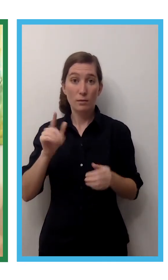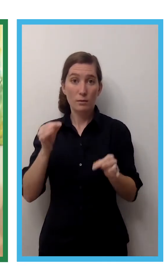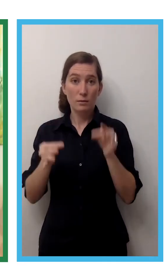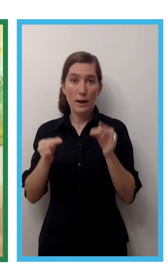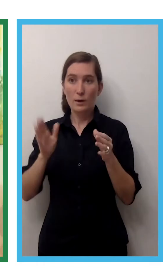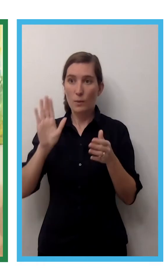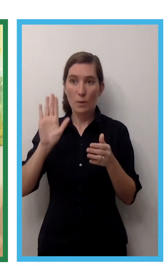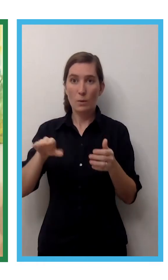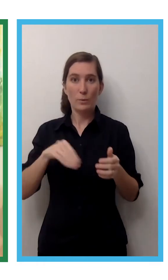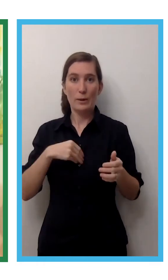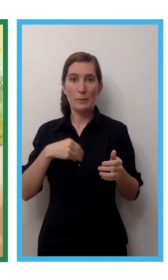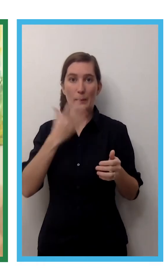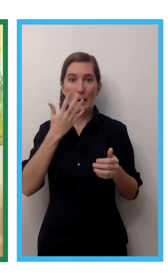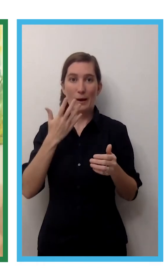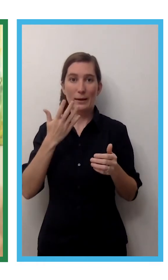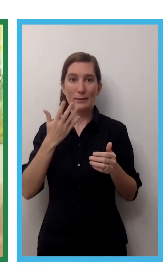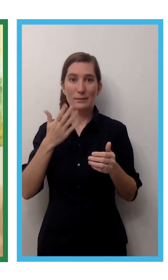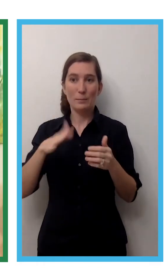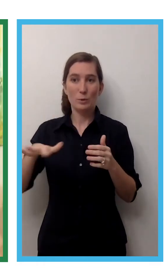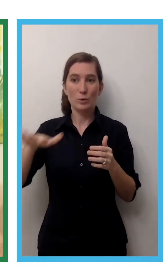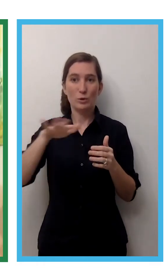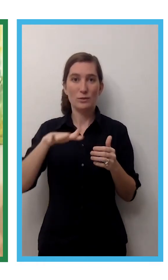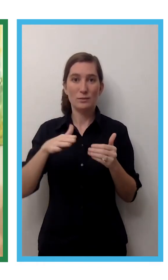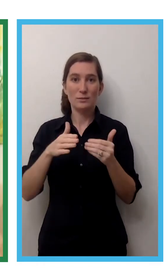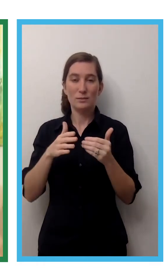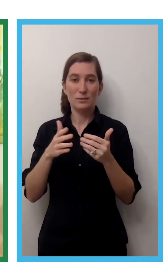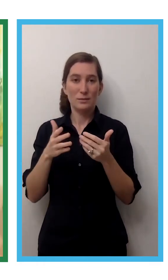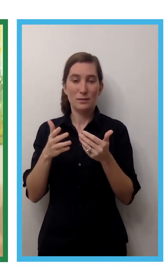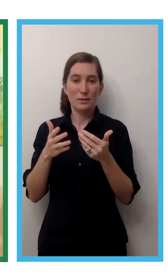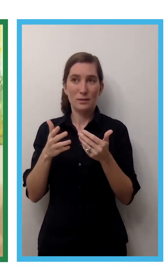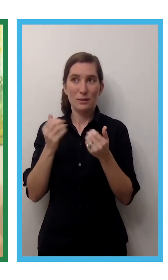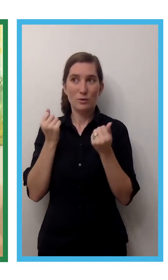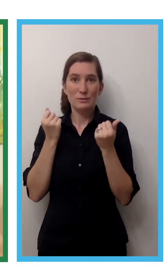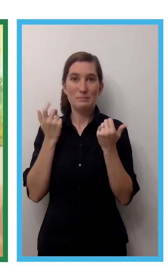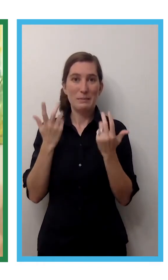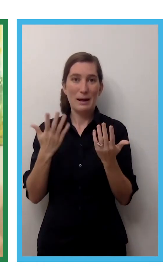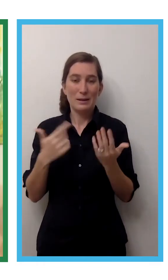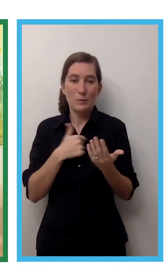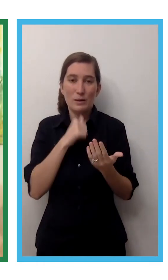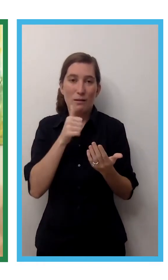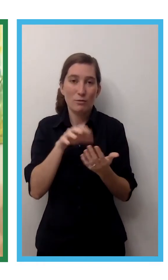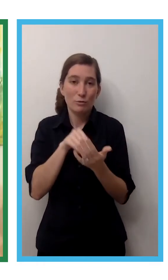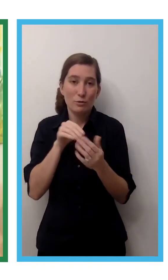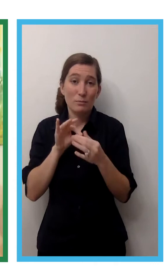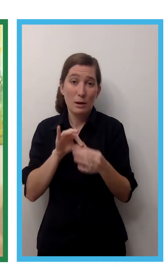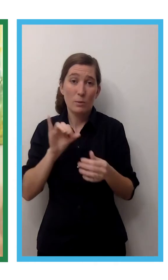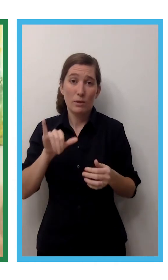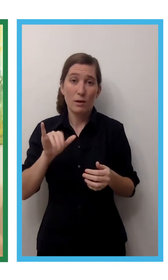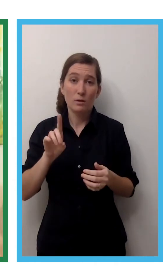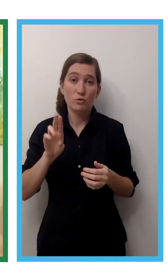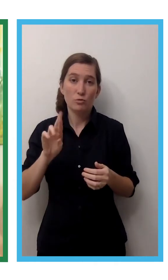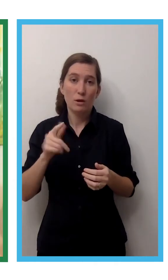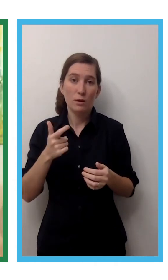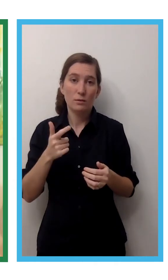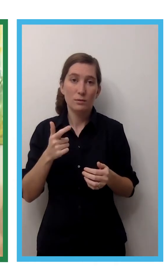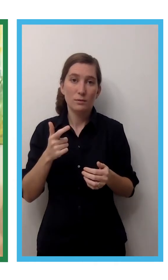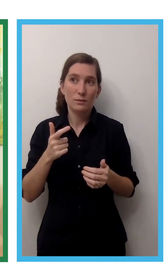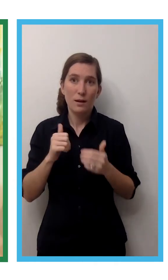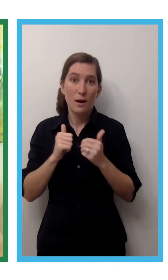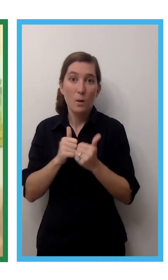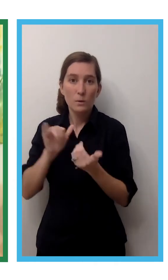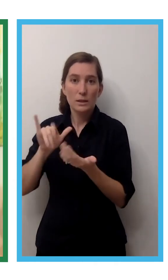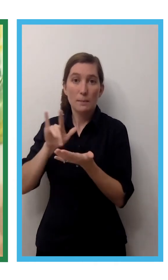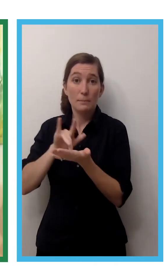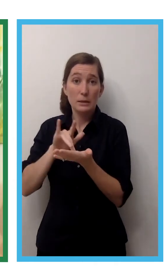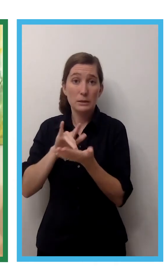lot of things that we're not going to learn about that drug in terms of how it operates with different ethnicities